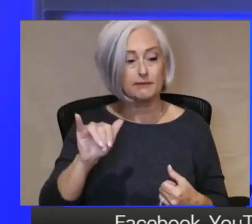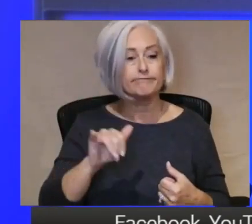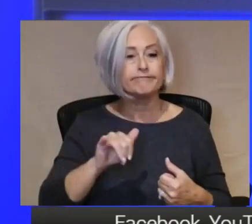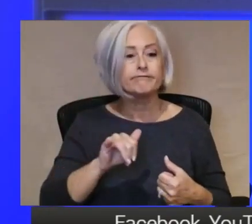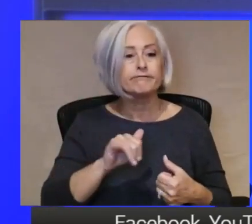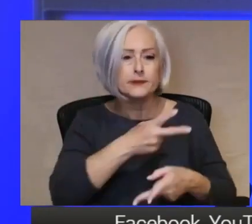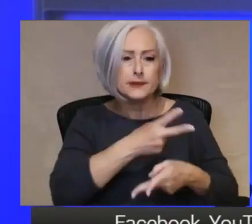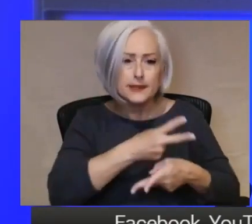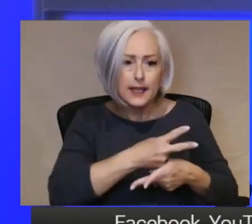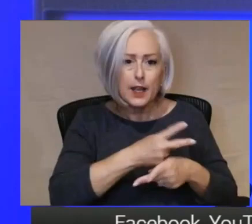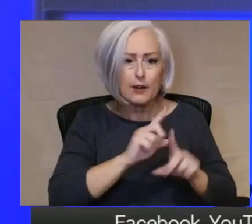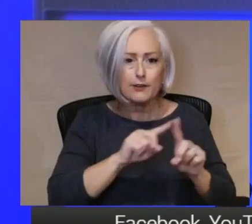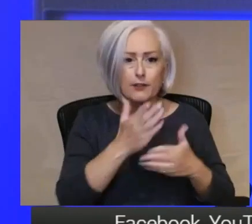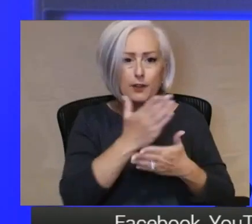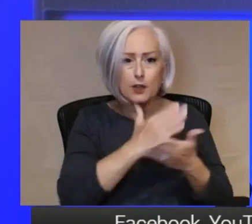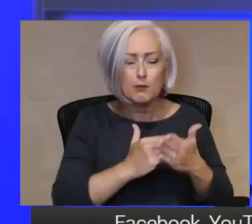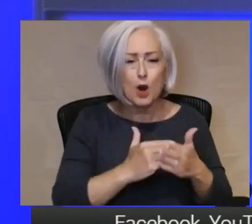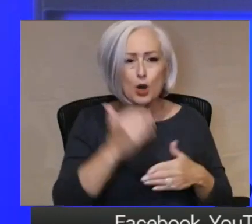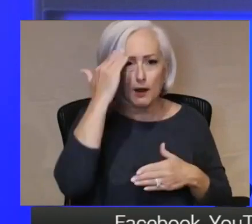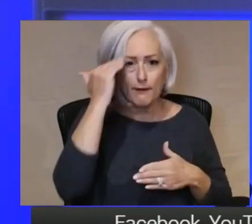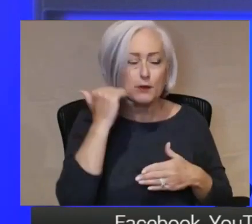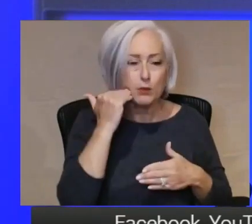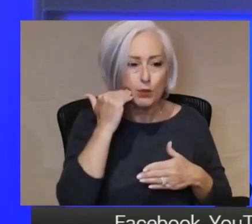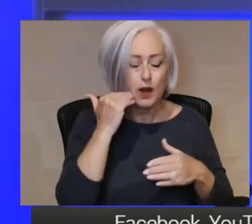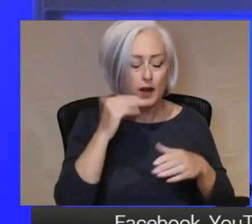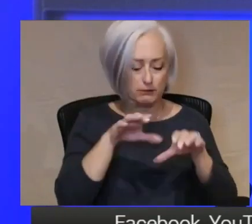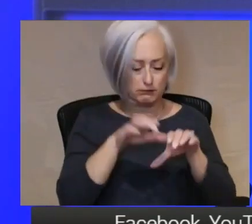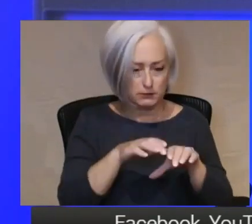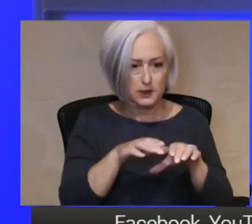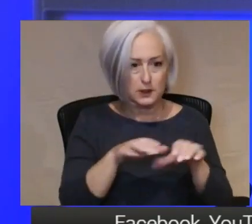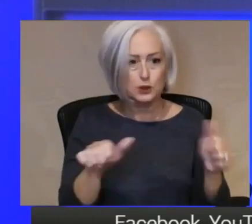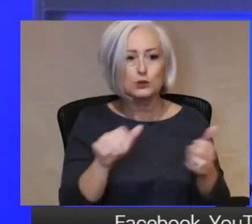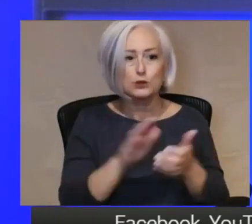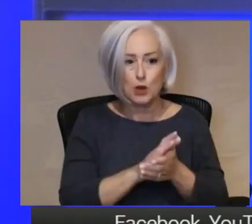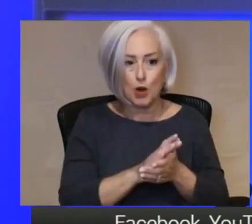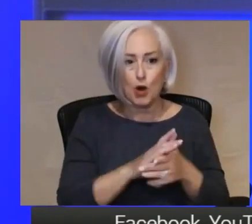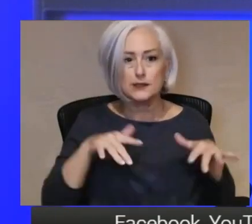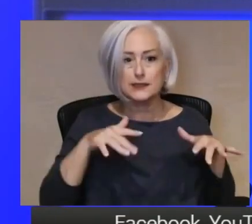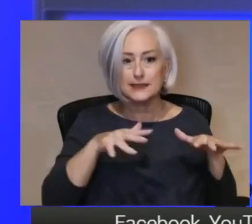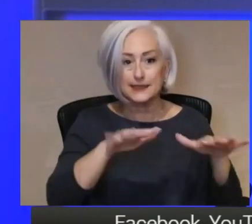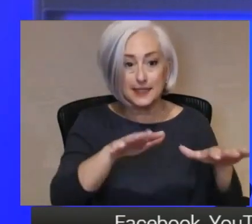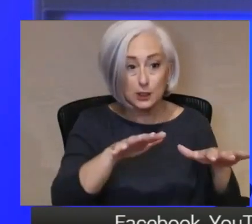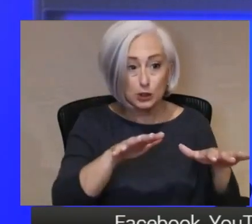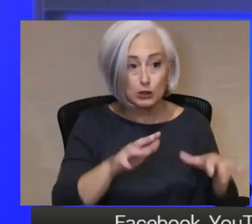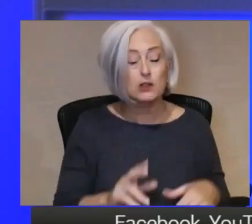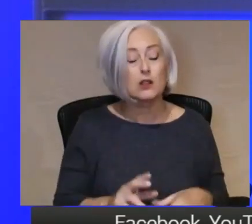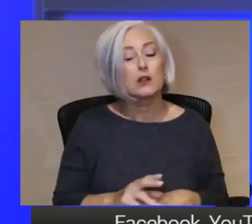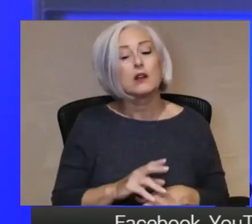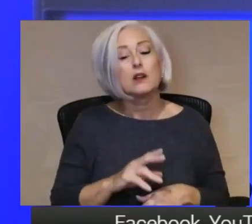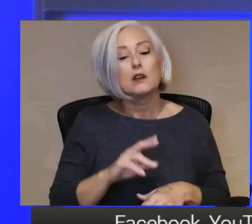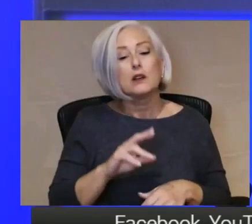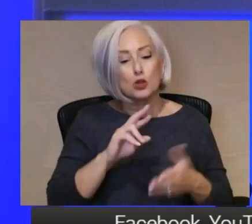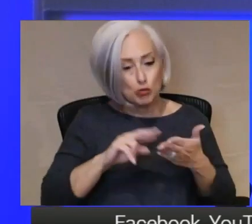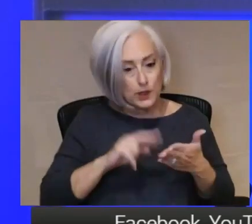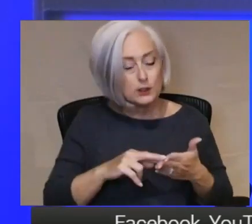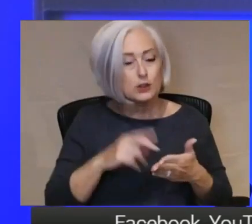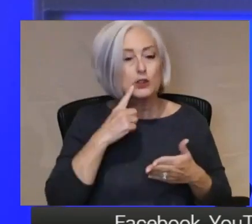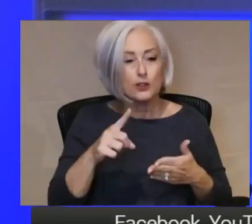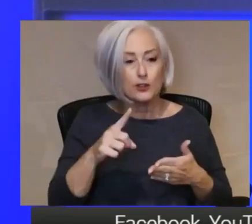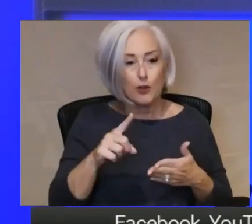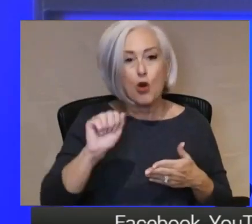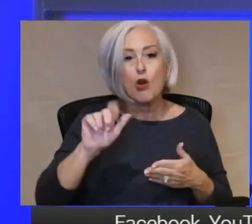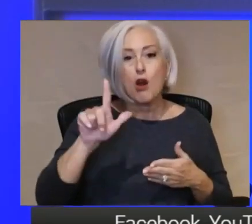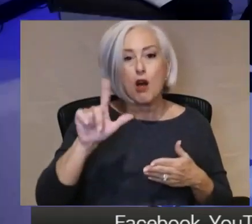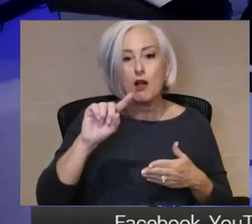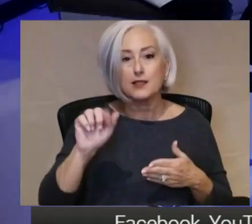seizures. And then there's also active research going into using it to treat brain tumors and Alzheimer's disease, other things like